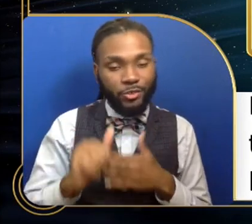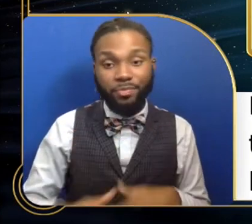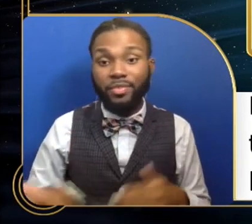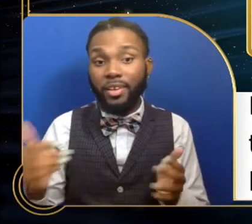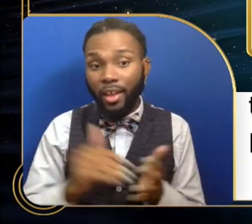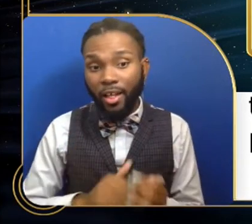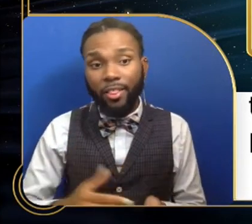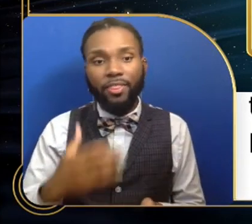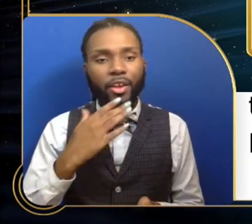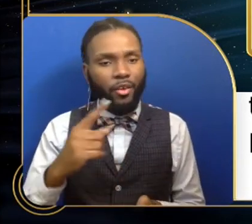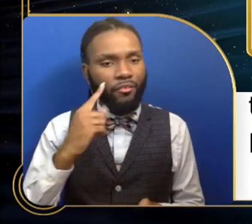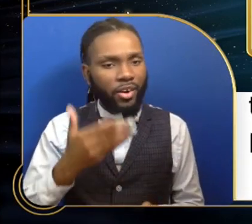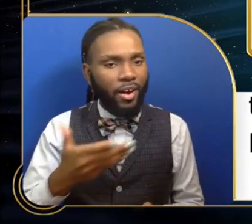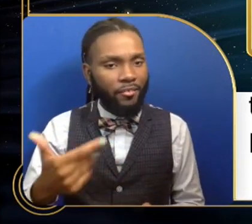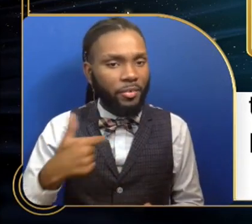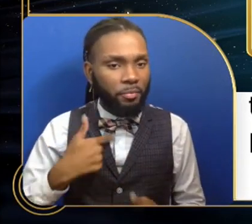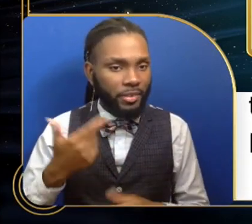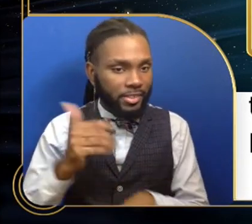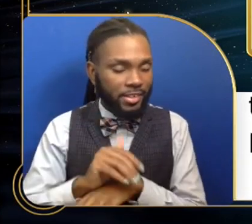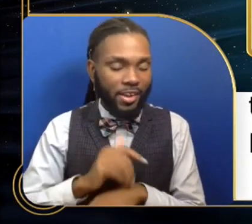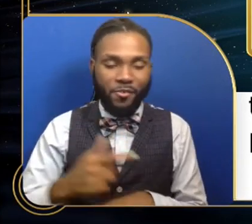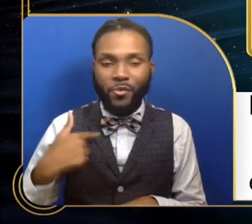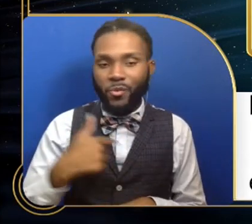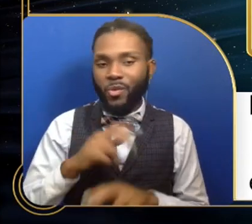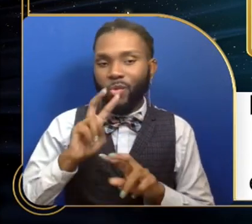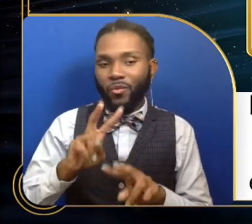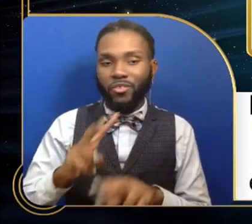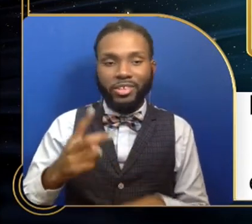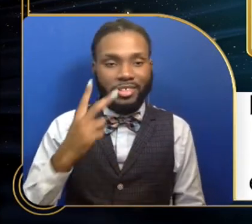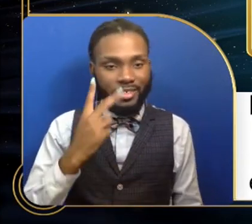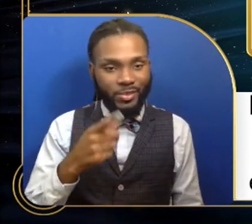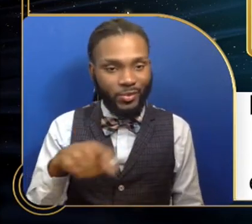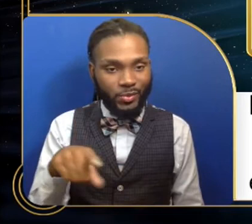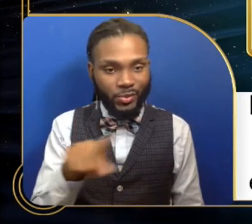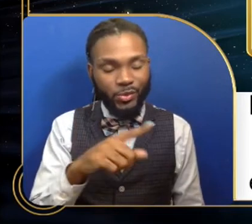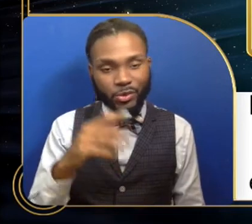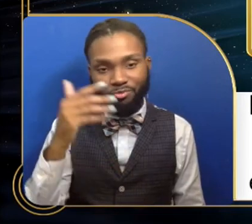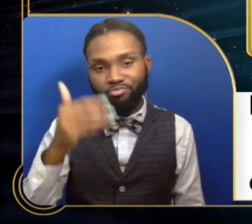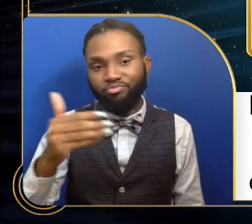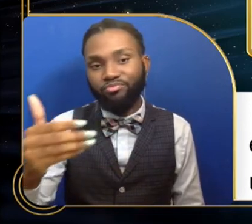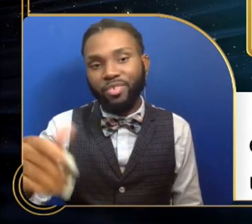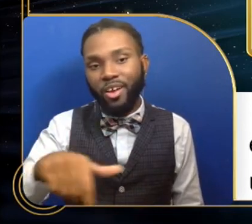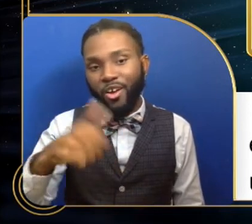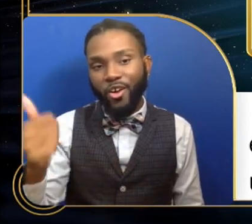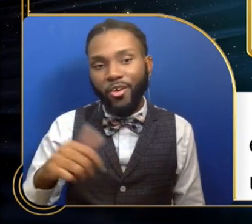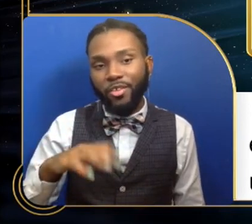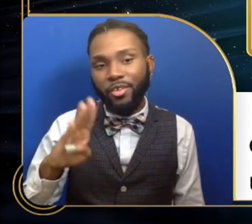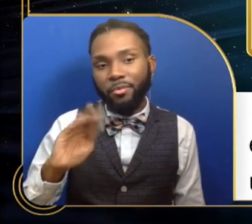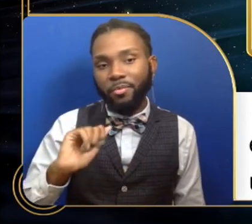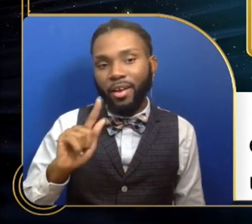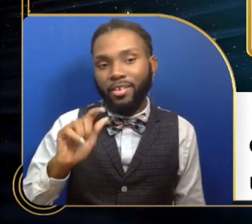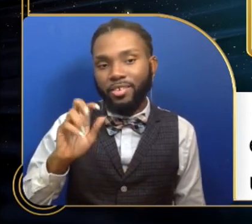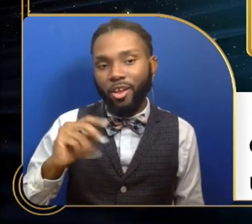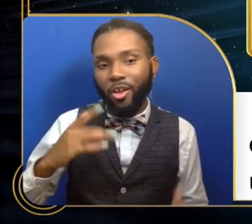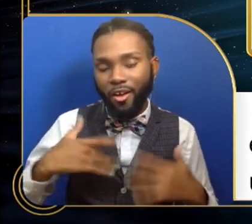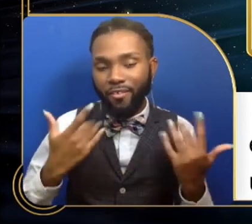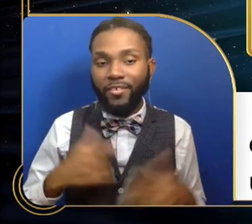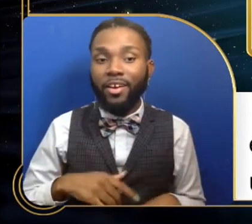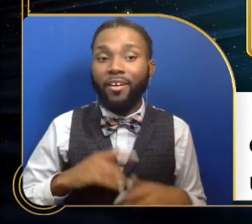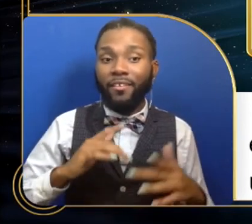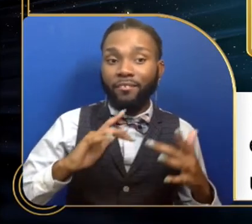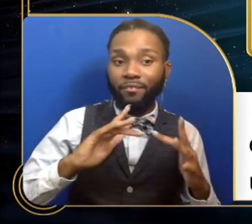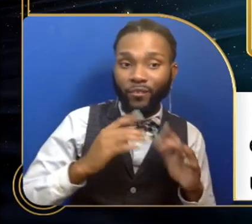having me here this evening. We look forward to seeing you at upcoming Bazelon events, including virtual and in-person